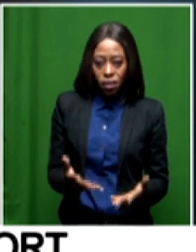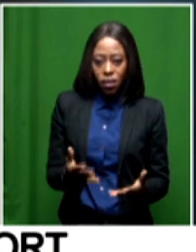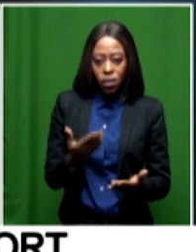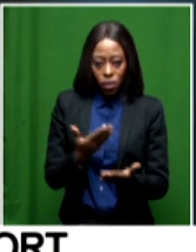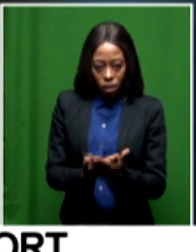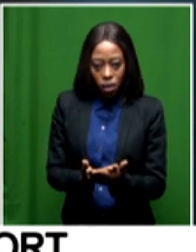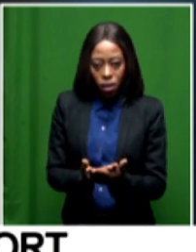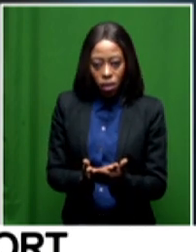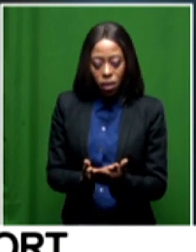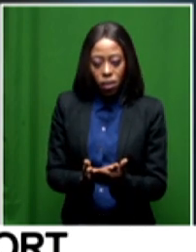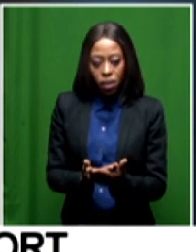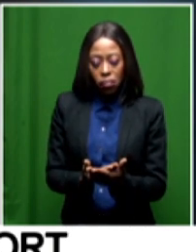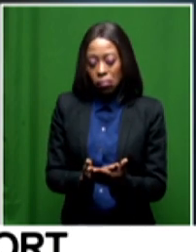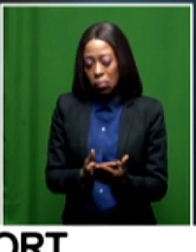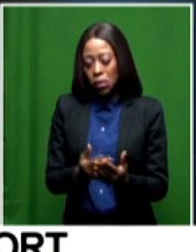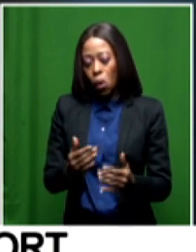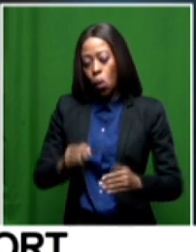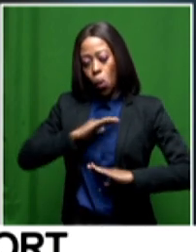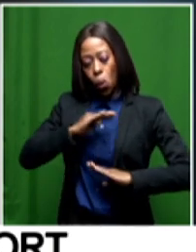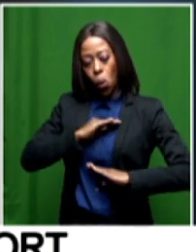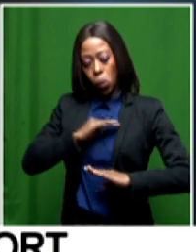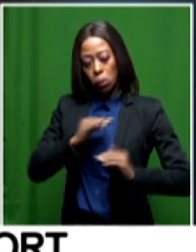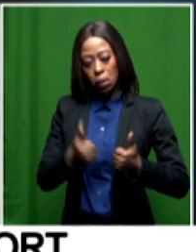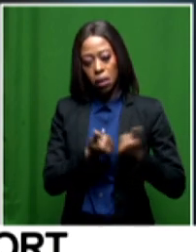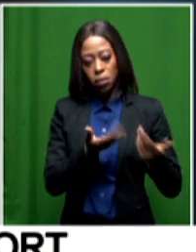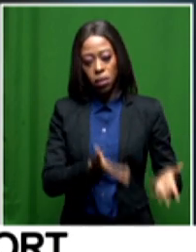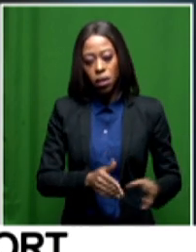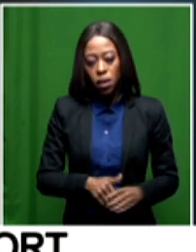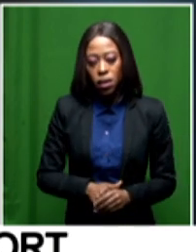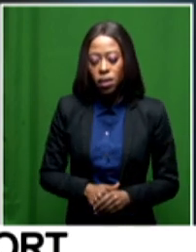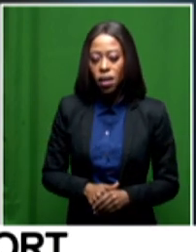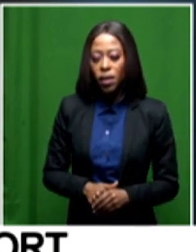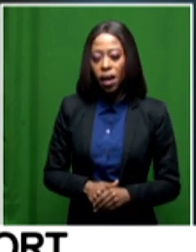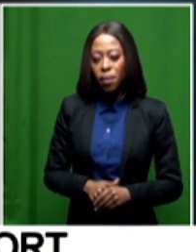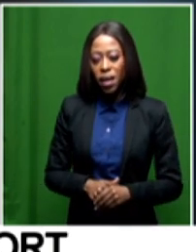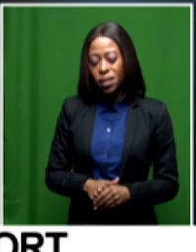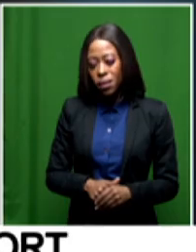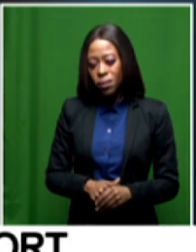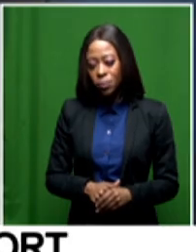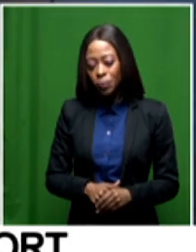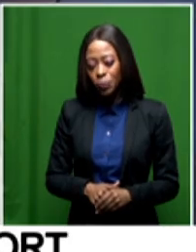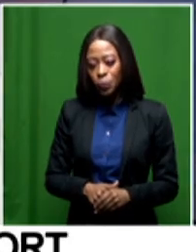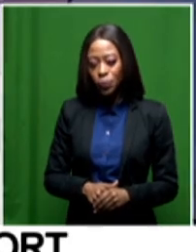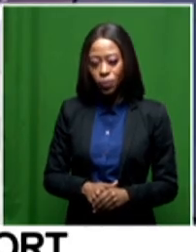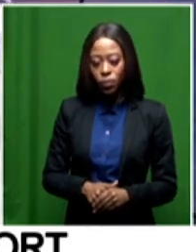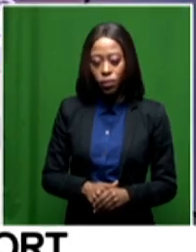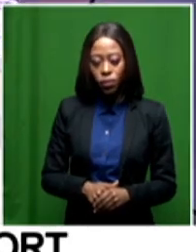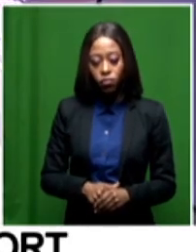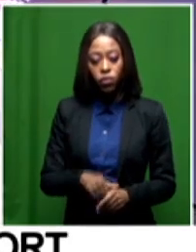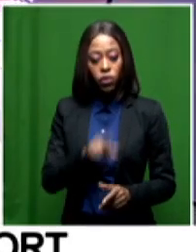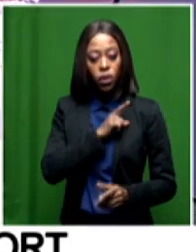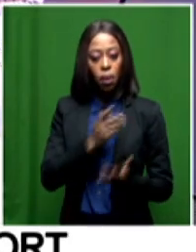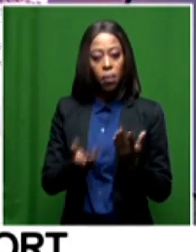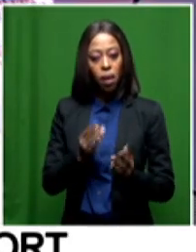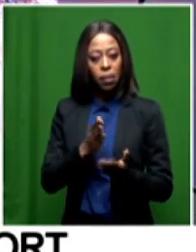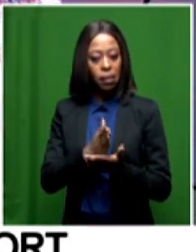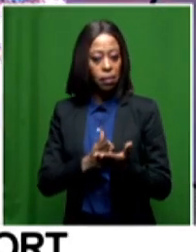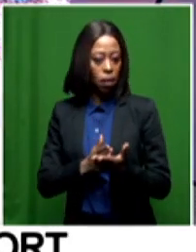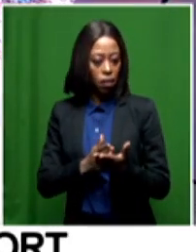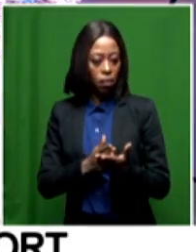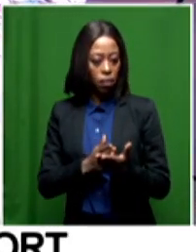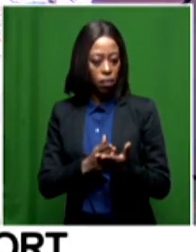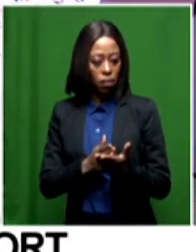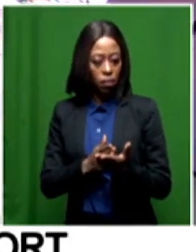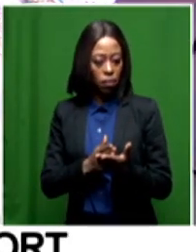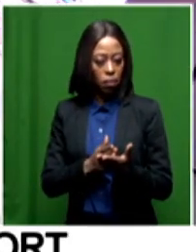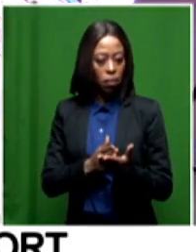One Grand Prix. Without a doubt, it has to be Kyalami. And Sasha, we've seen how there has been some objections or outcries with regards